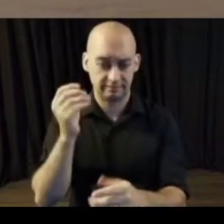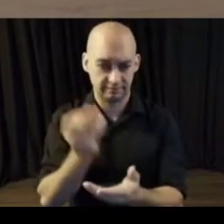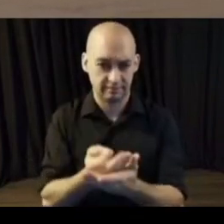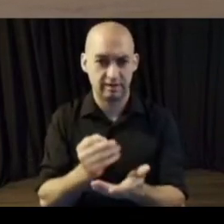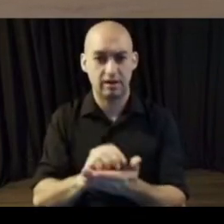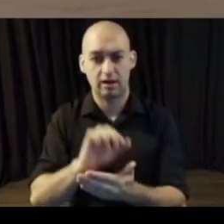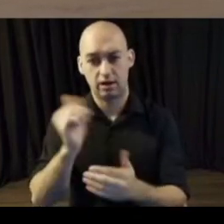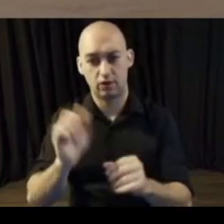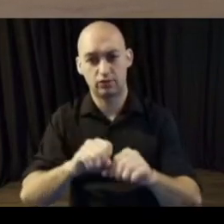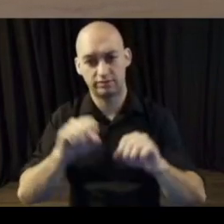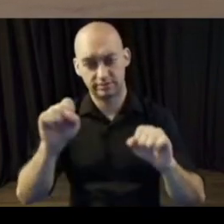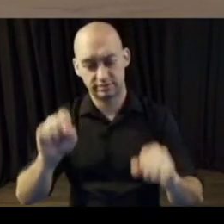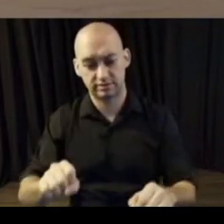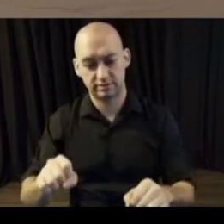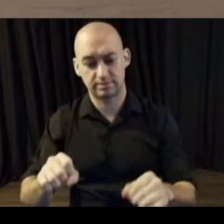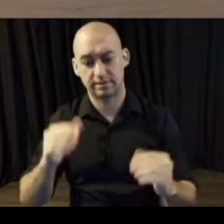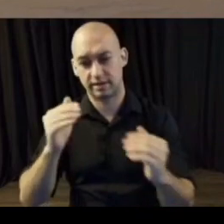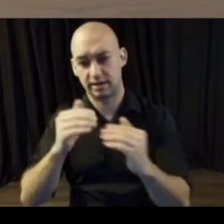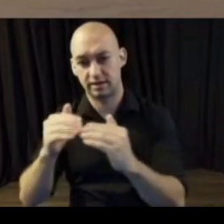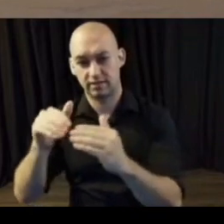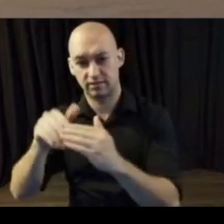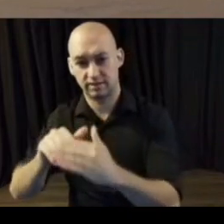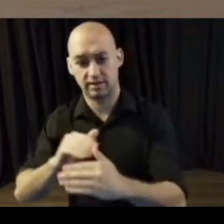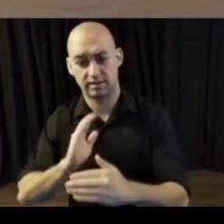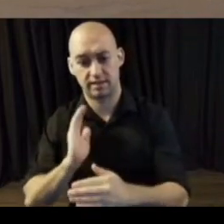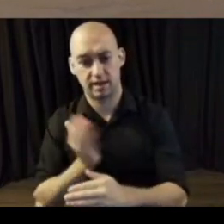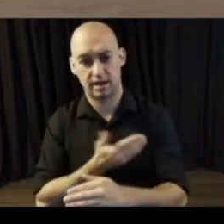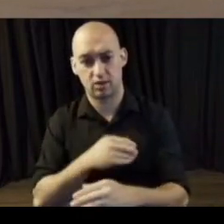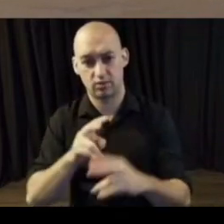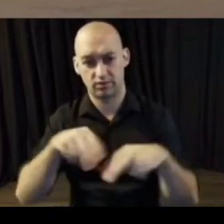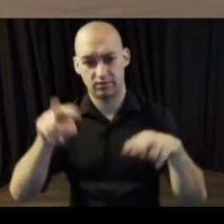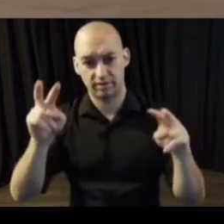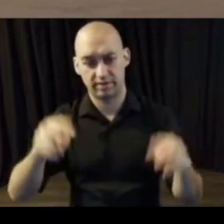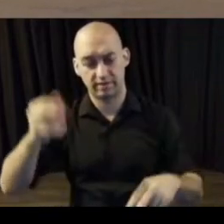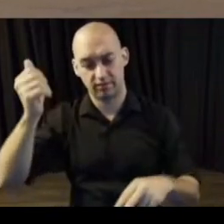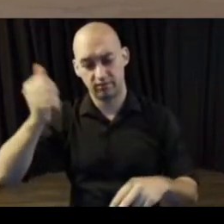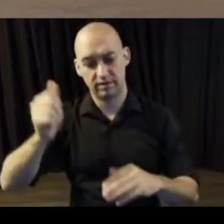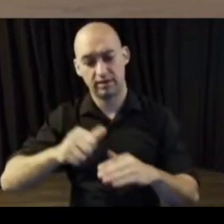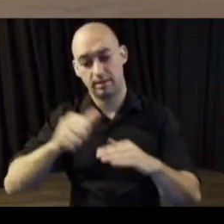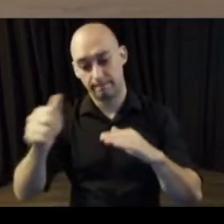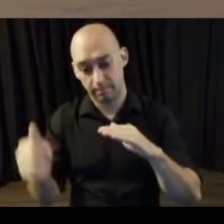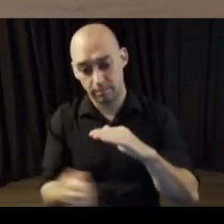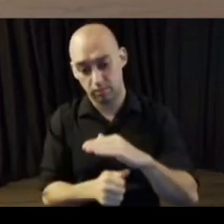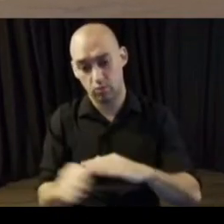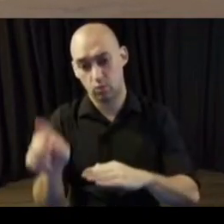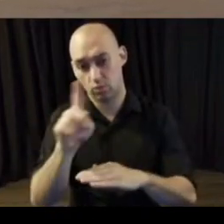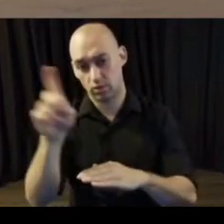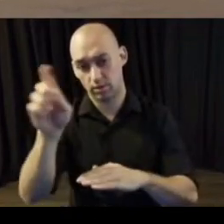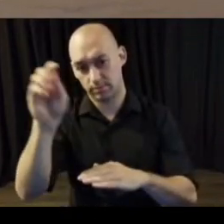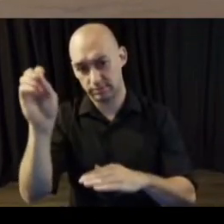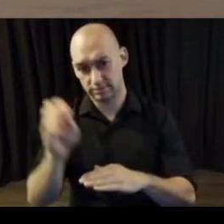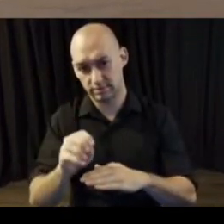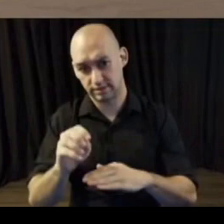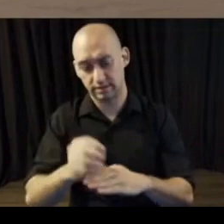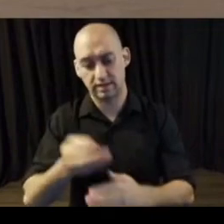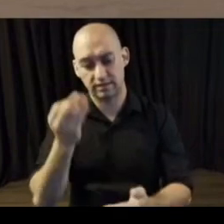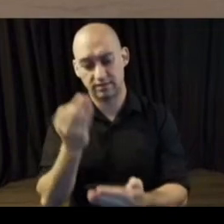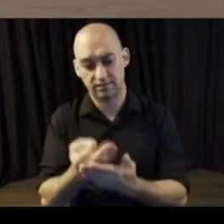systems, even in our own valley, are funded way below 100%, mm-hmm. The fact that we